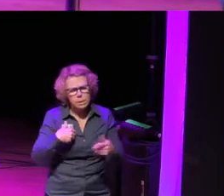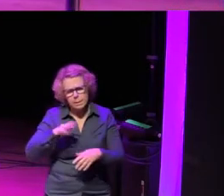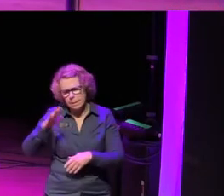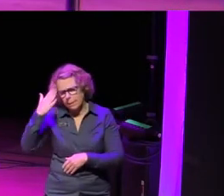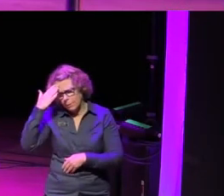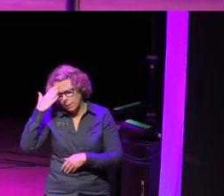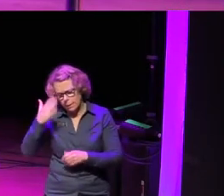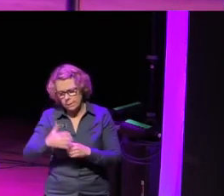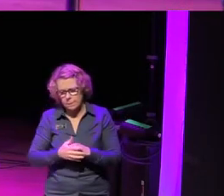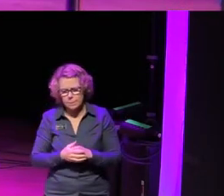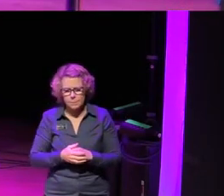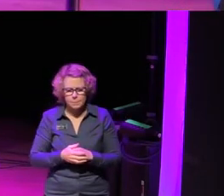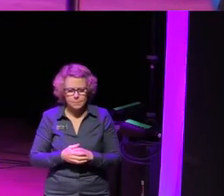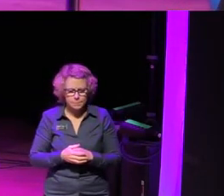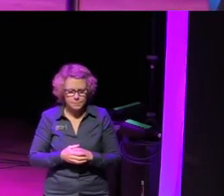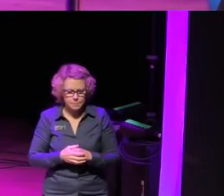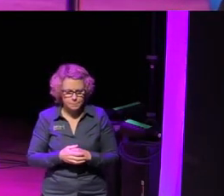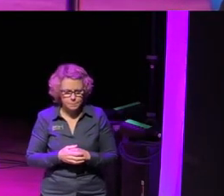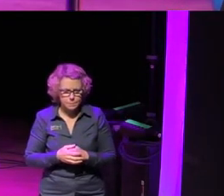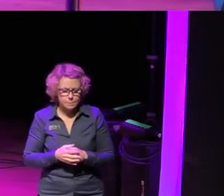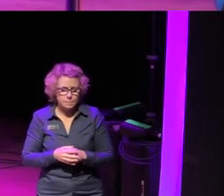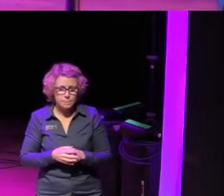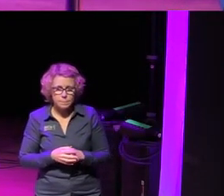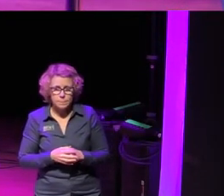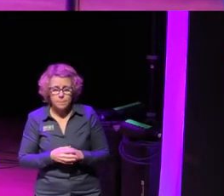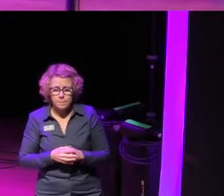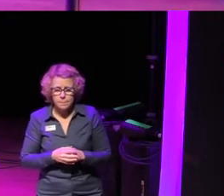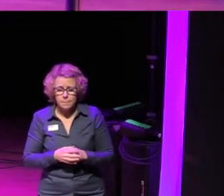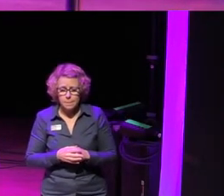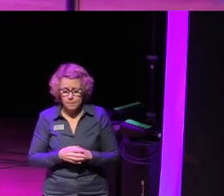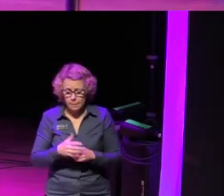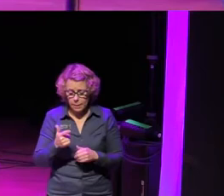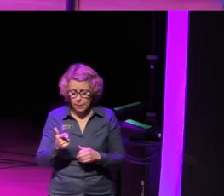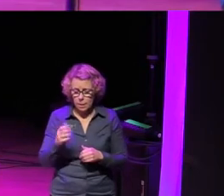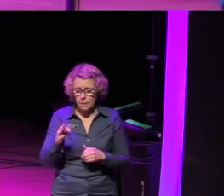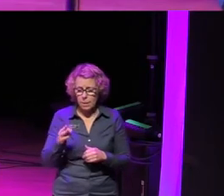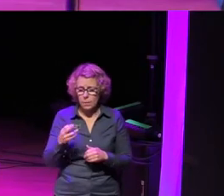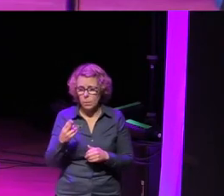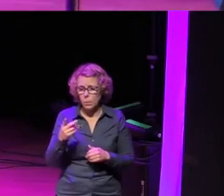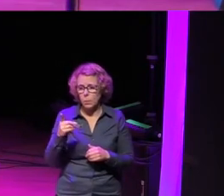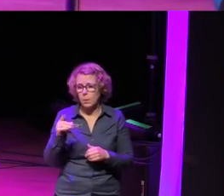Thuli? Well, firstly, I would agree with